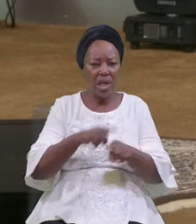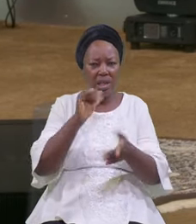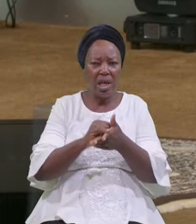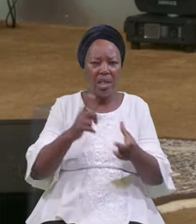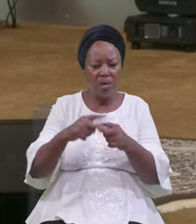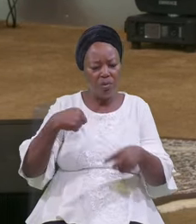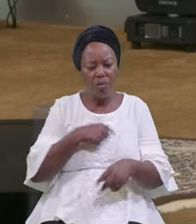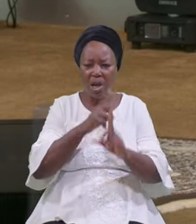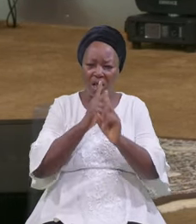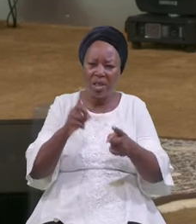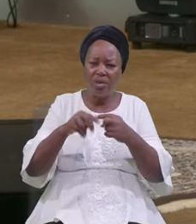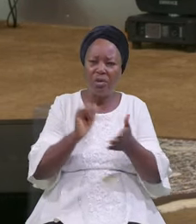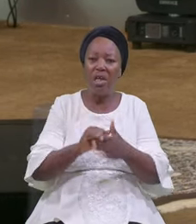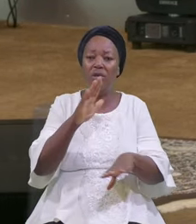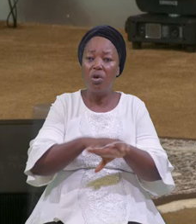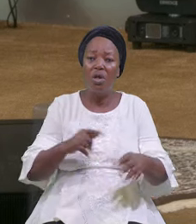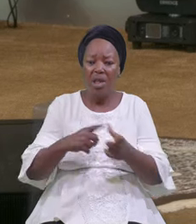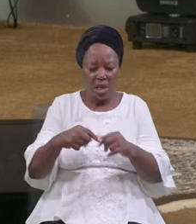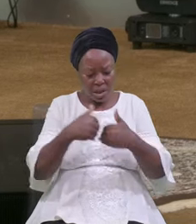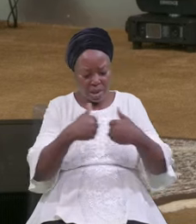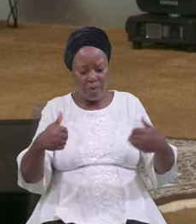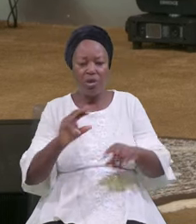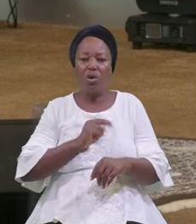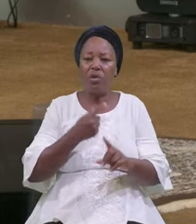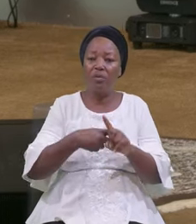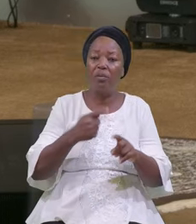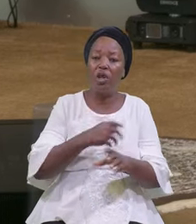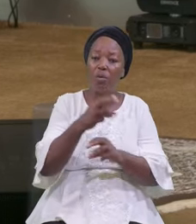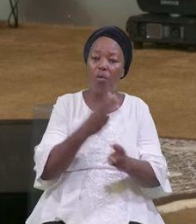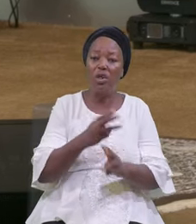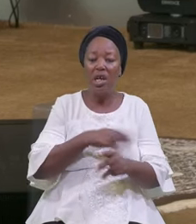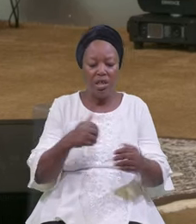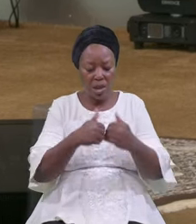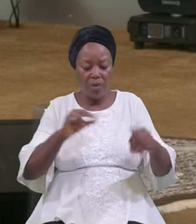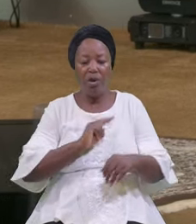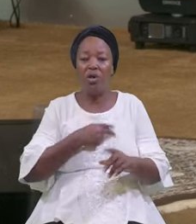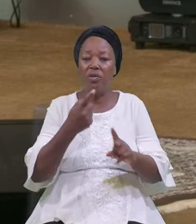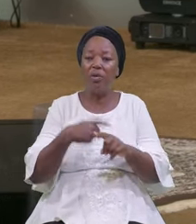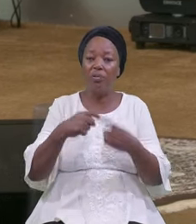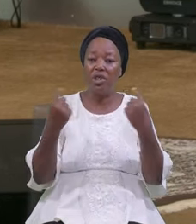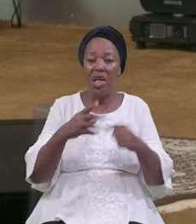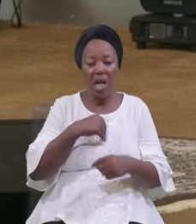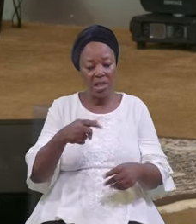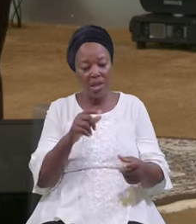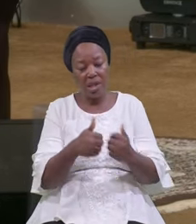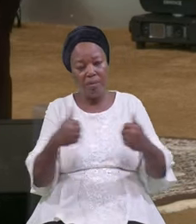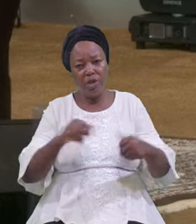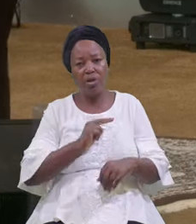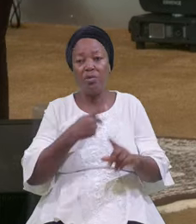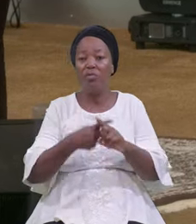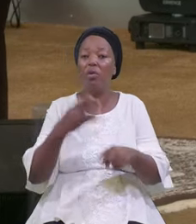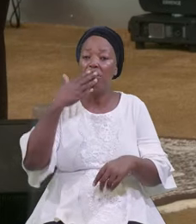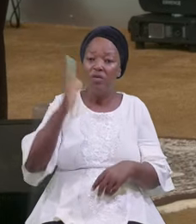call, it separates us from the world, it separates us from sin, it separates us from evil, and we're